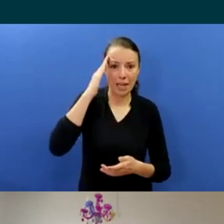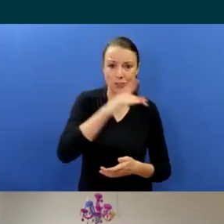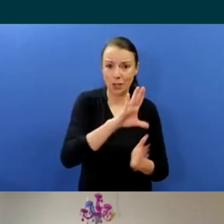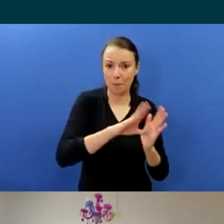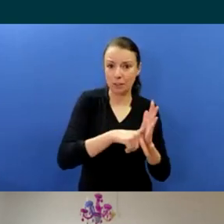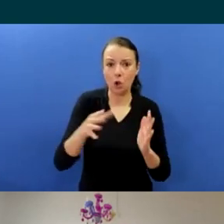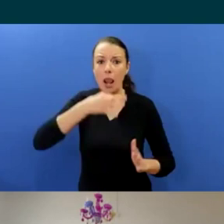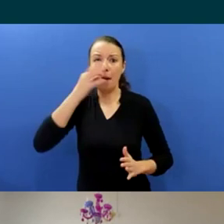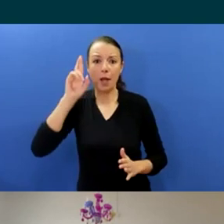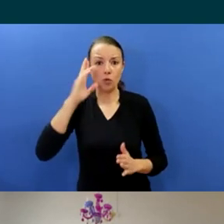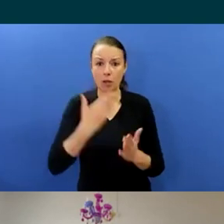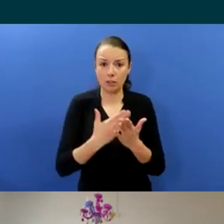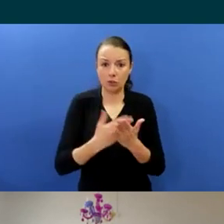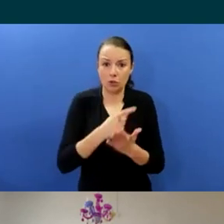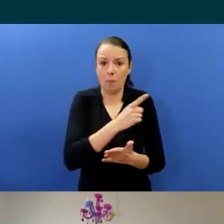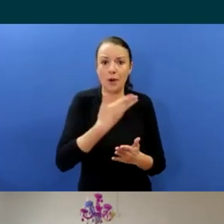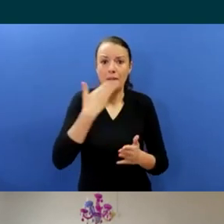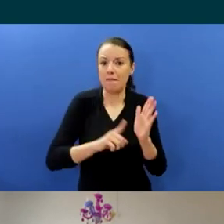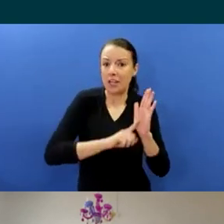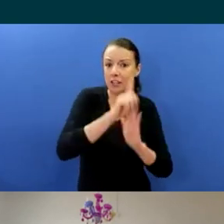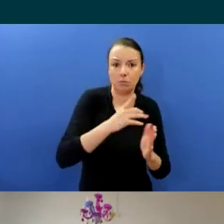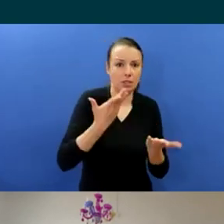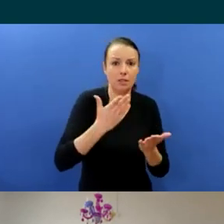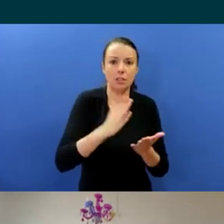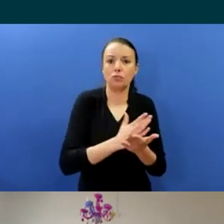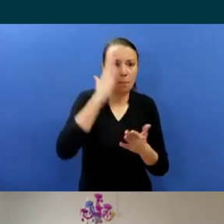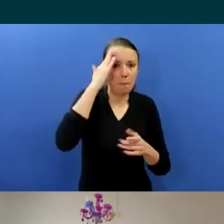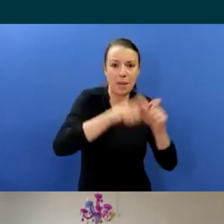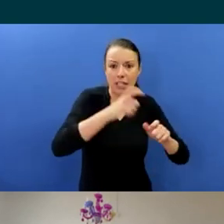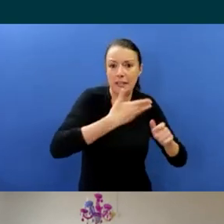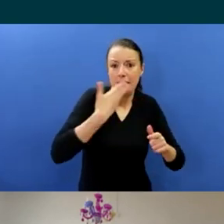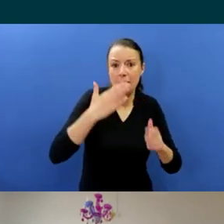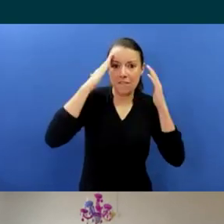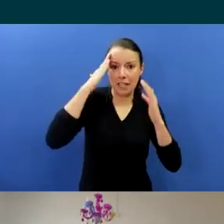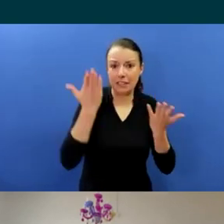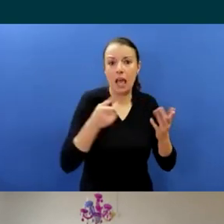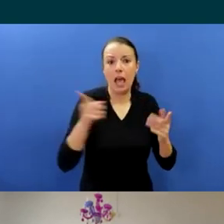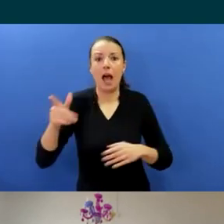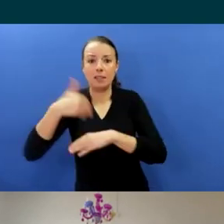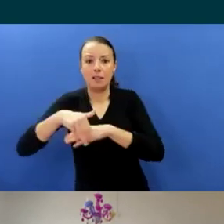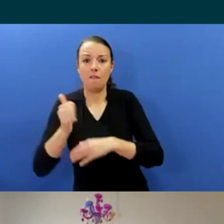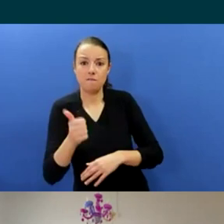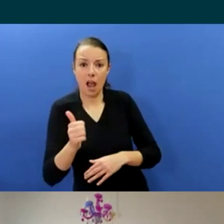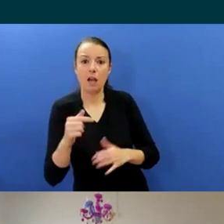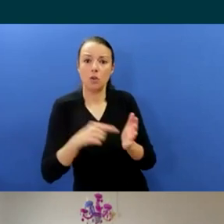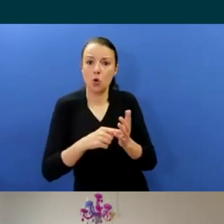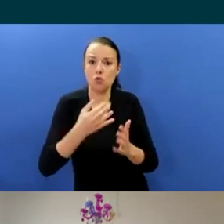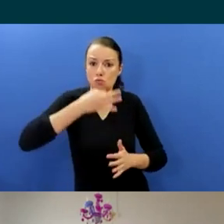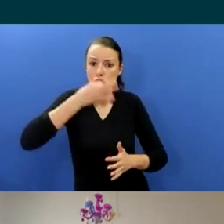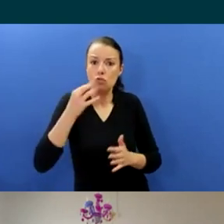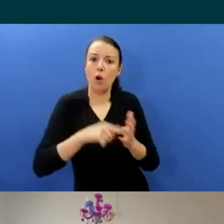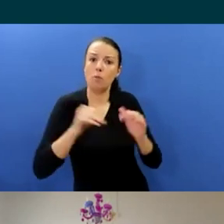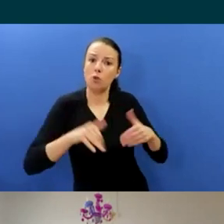that we give a certain level of learning on what they're going to discuss. The group will also address the